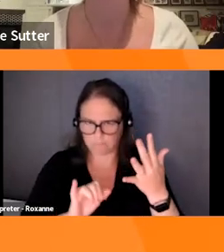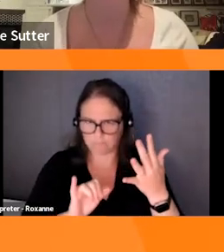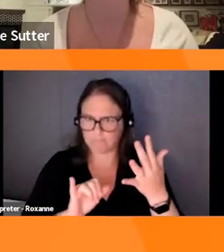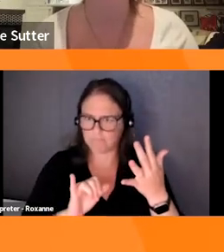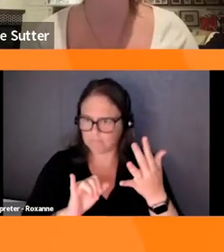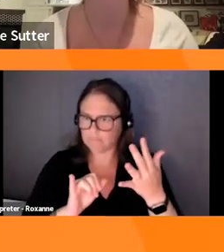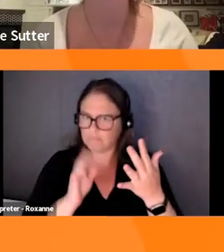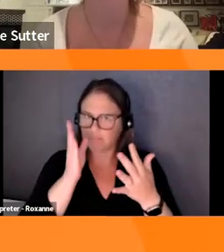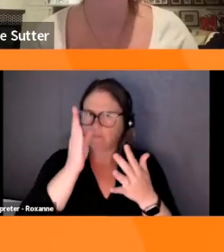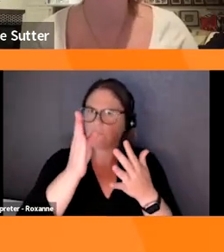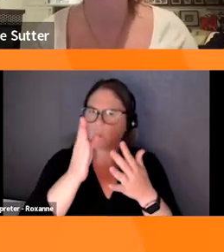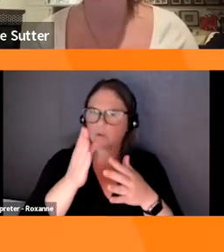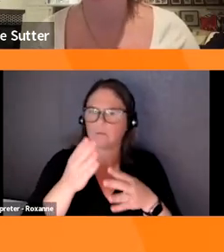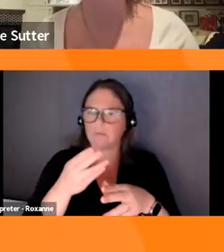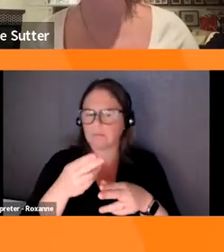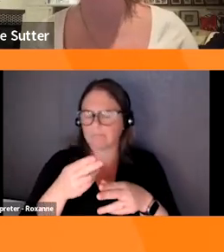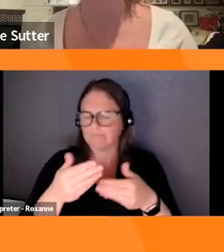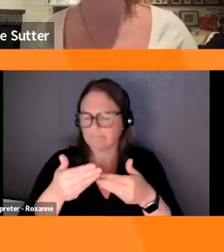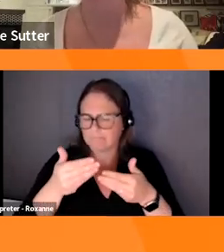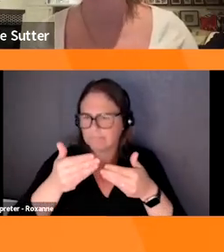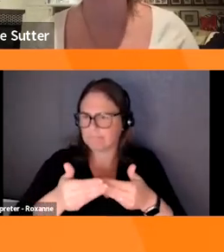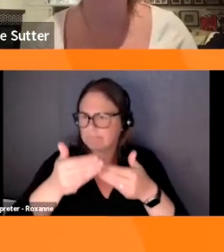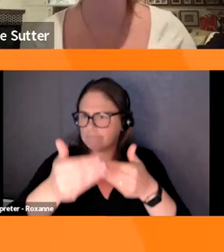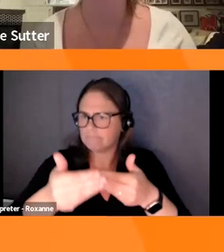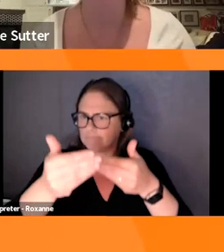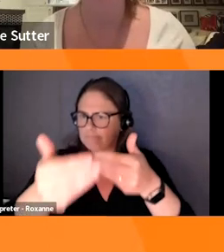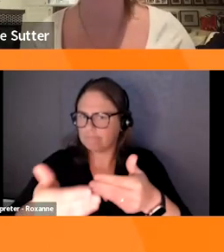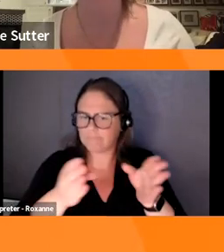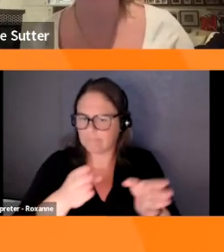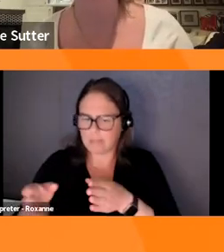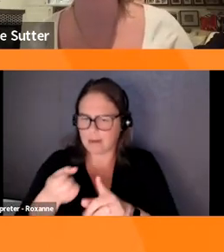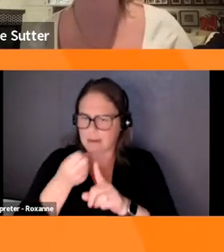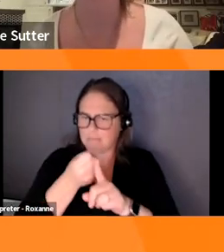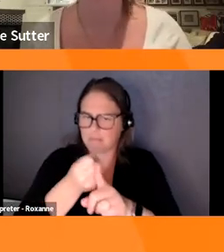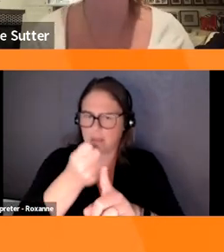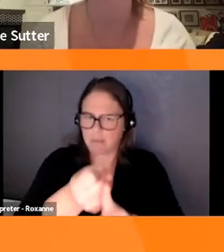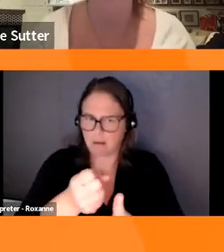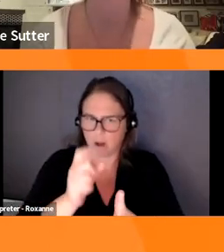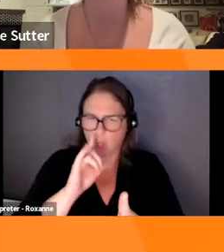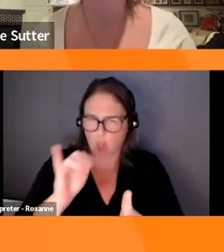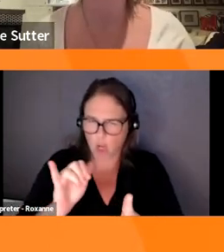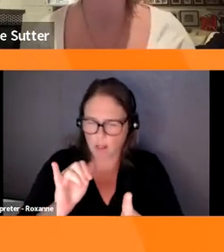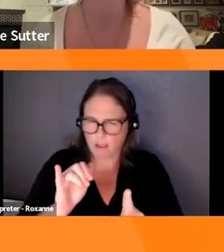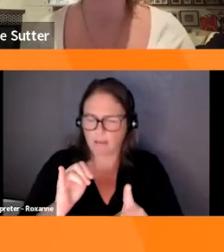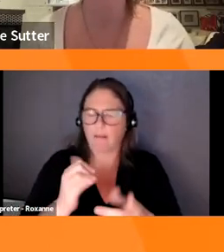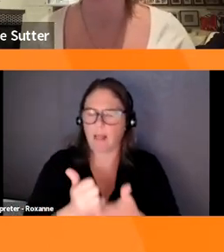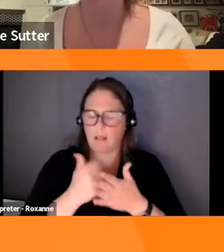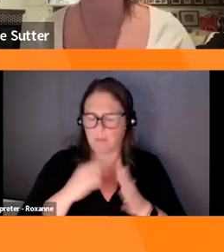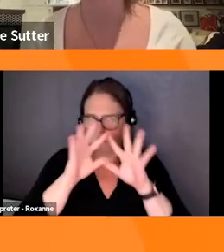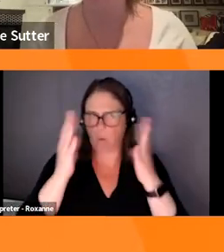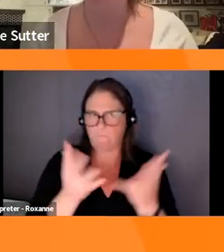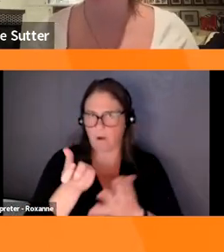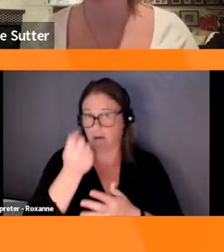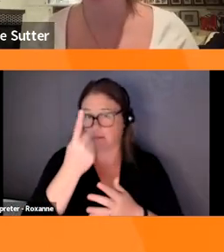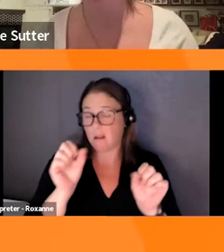in the long term, short term, and then even talking with a sustainability consultant can kind of help you navigate